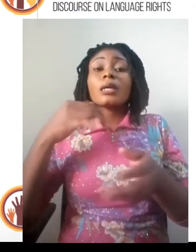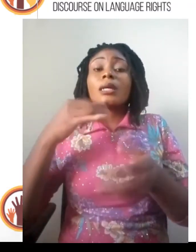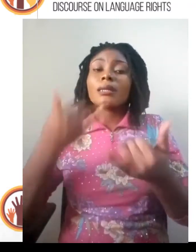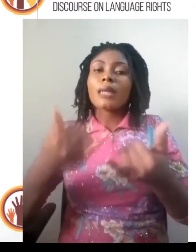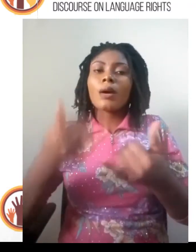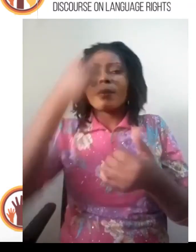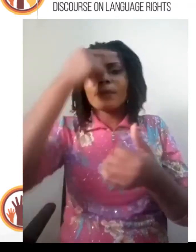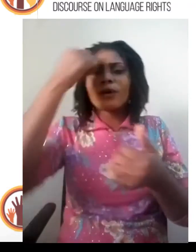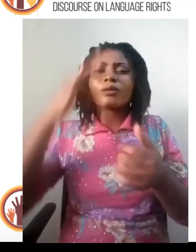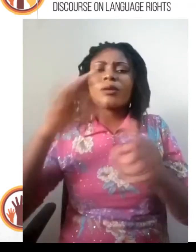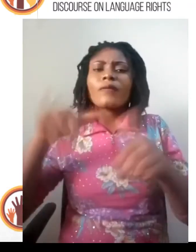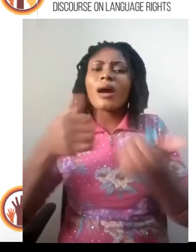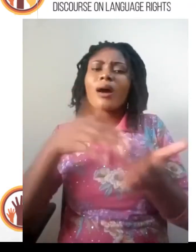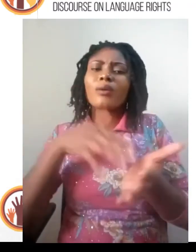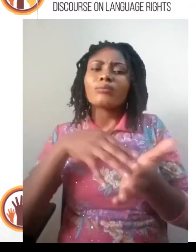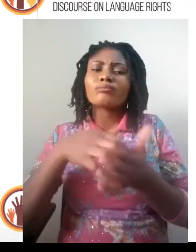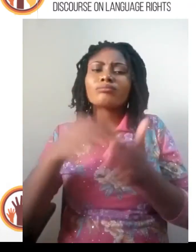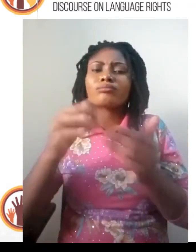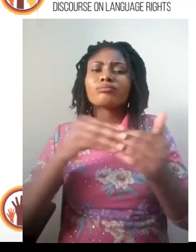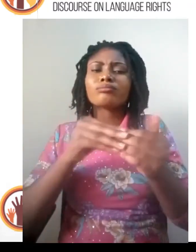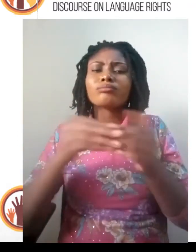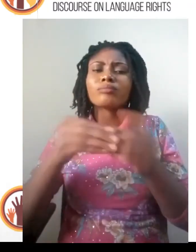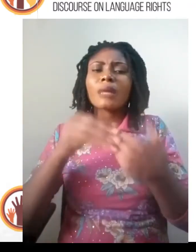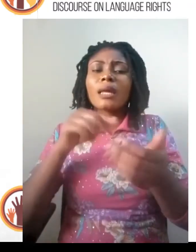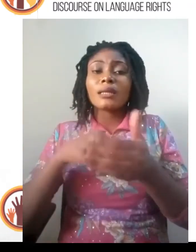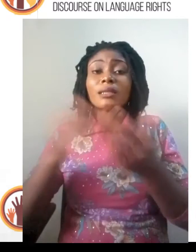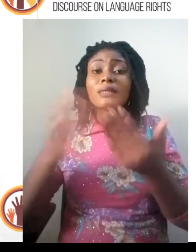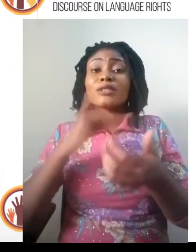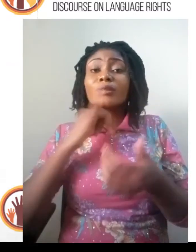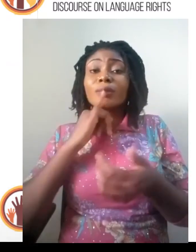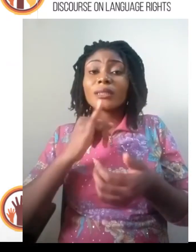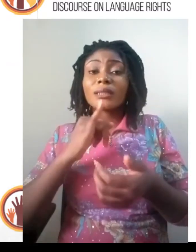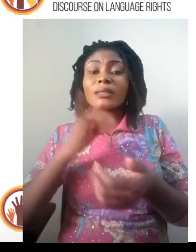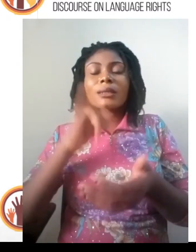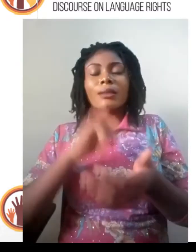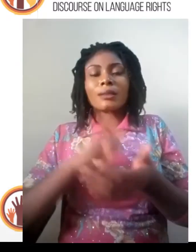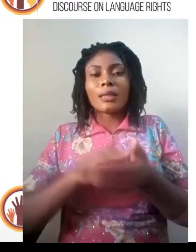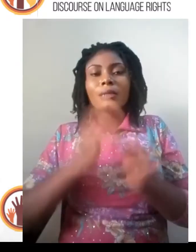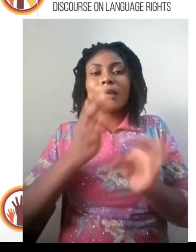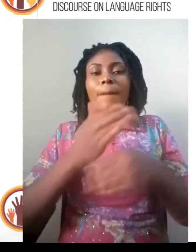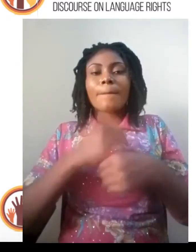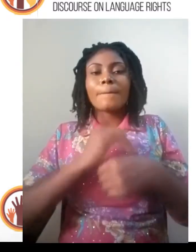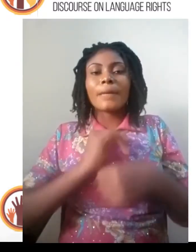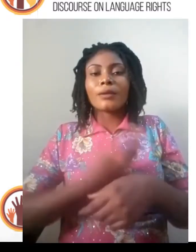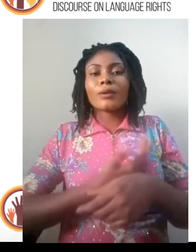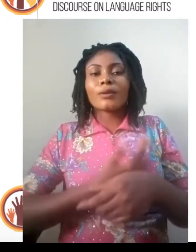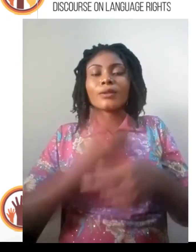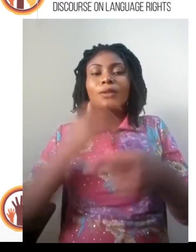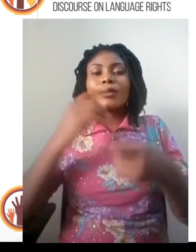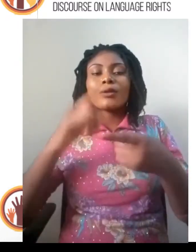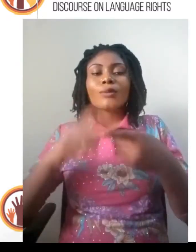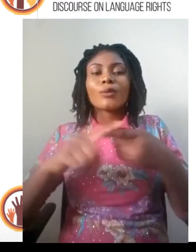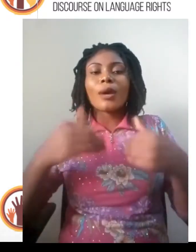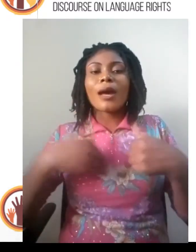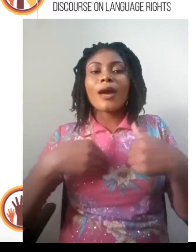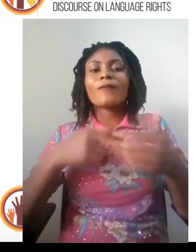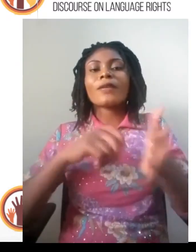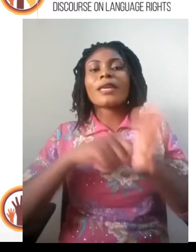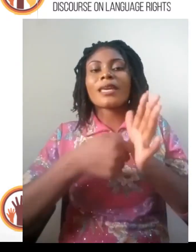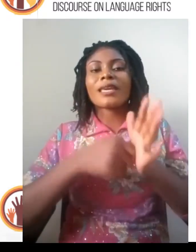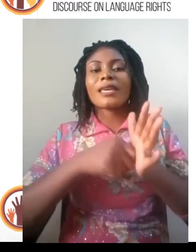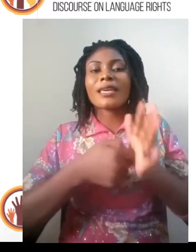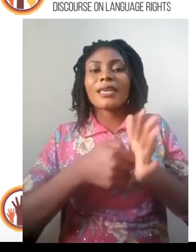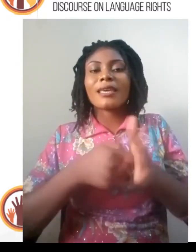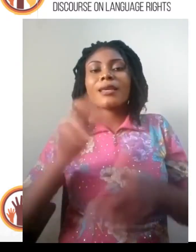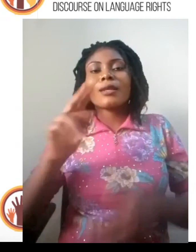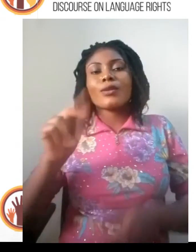issue that it formed a keynote address in our conference. And I cannot,